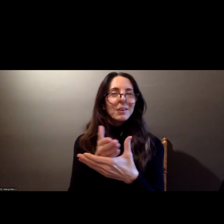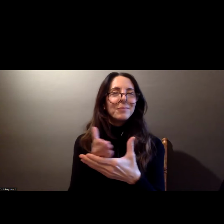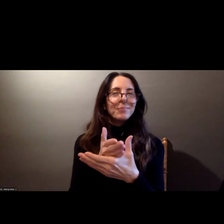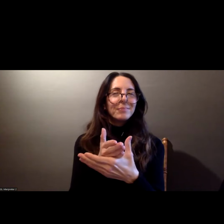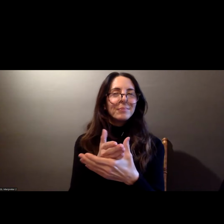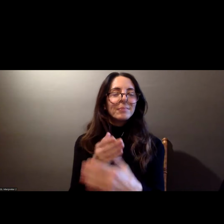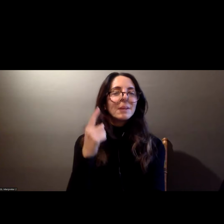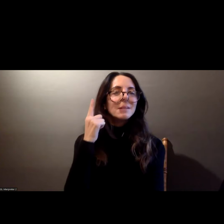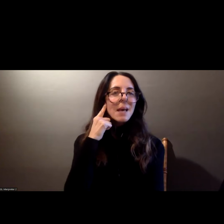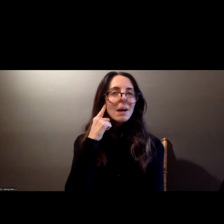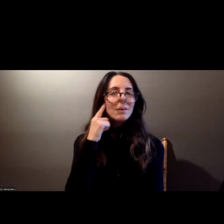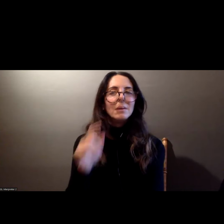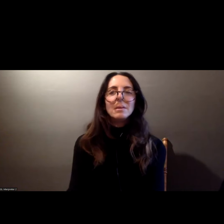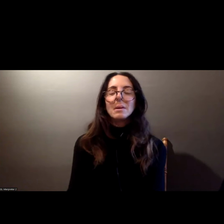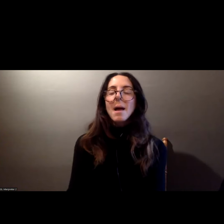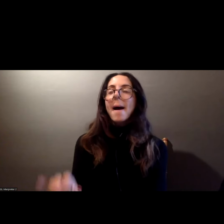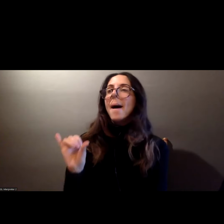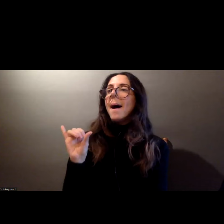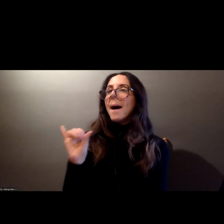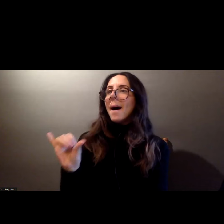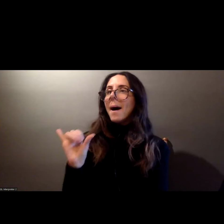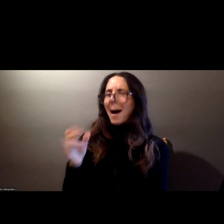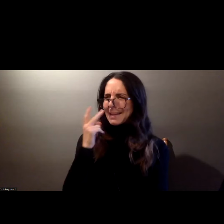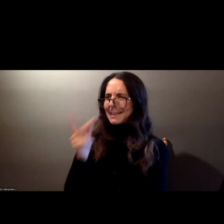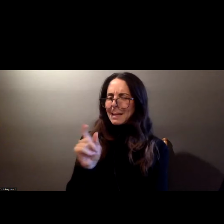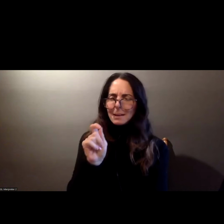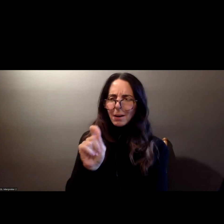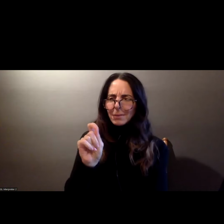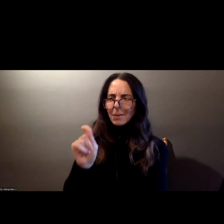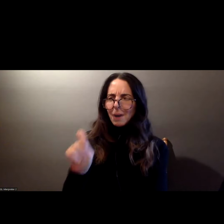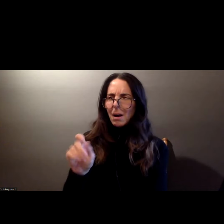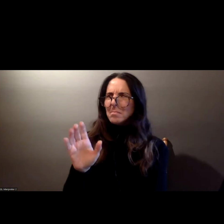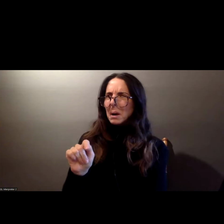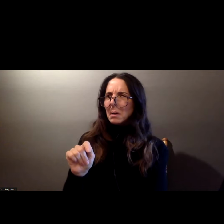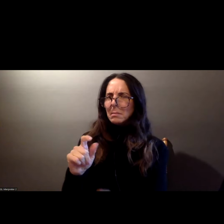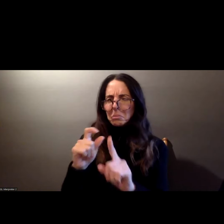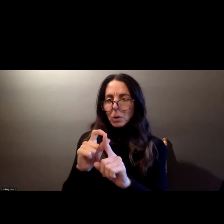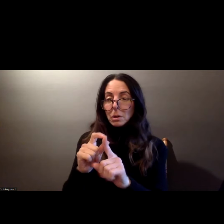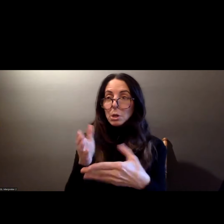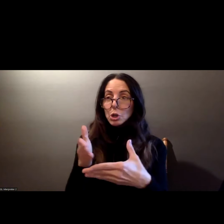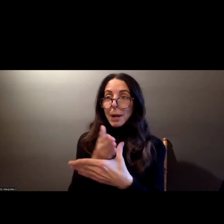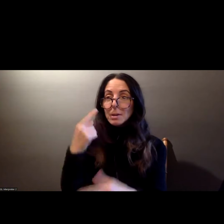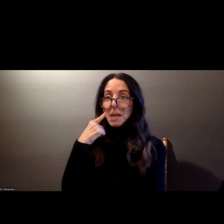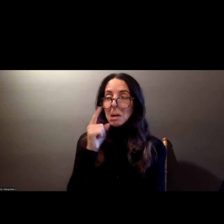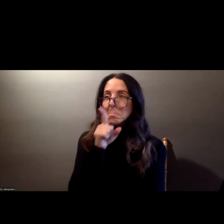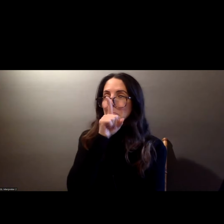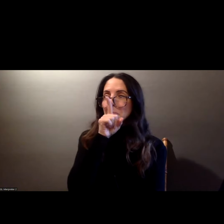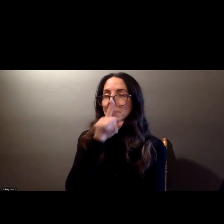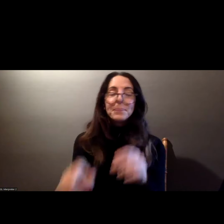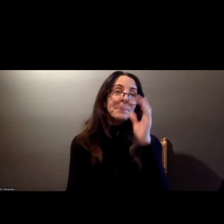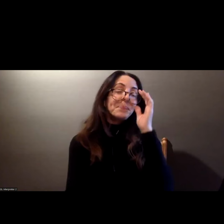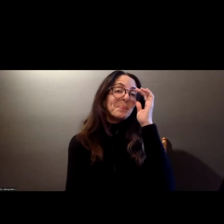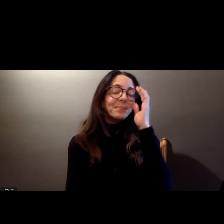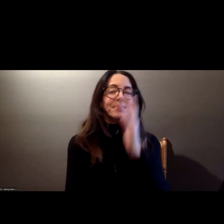sound. I see it, but it doesn't show me share sound. If you go back into